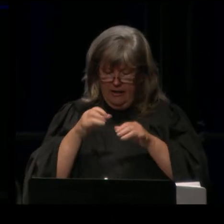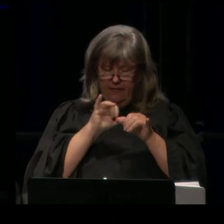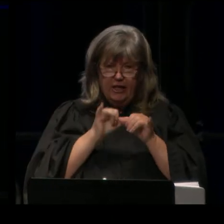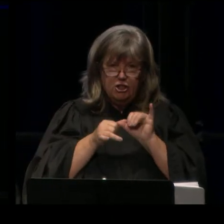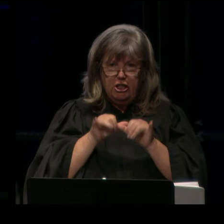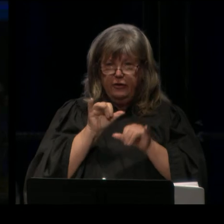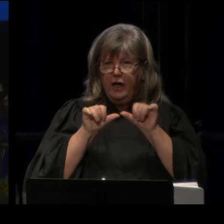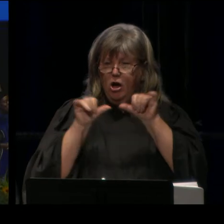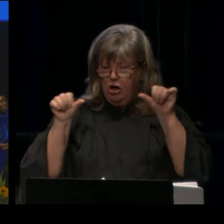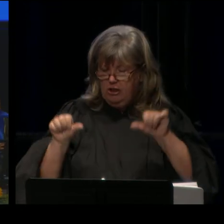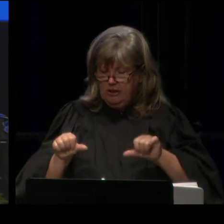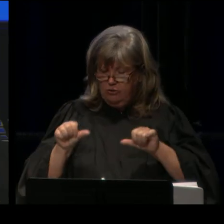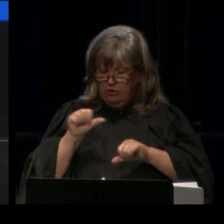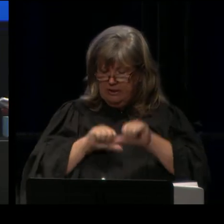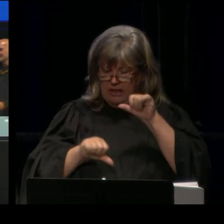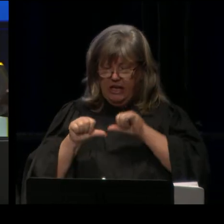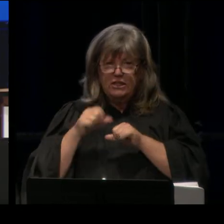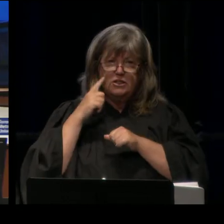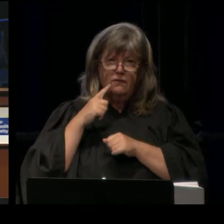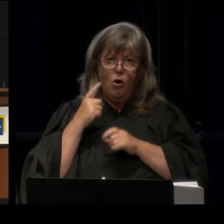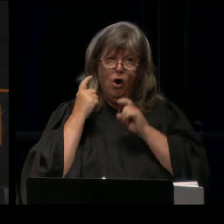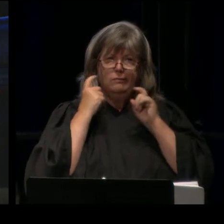medals.